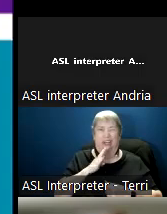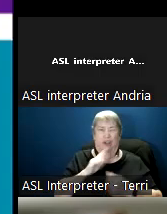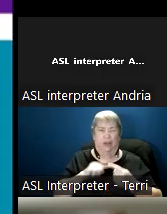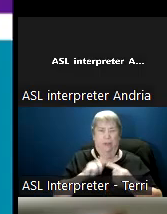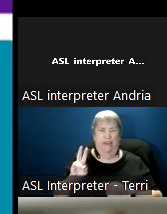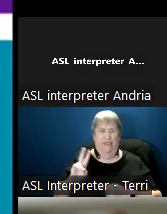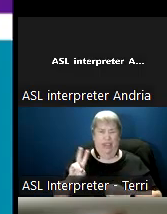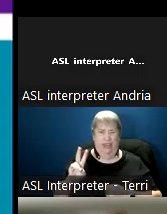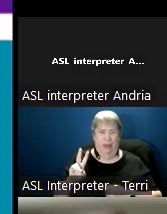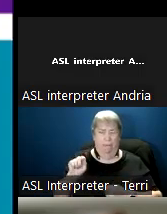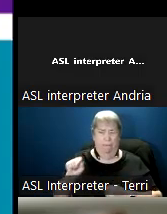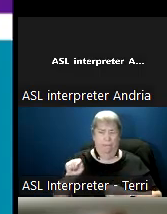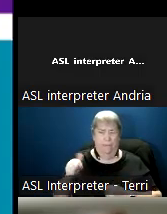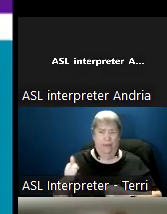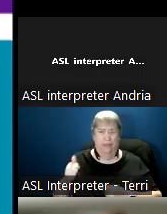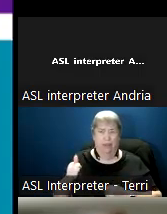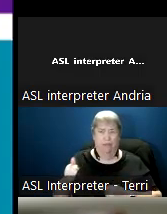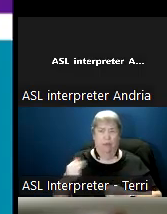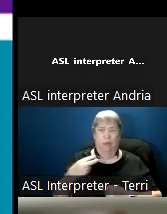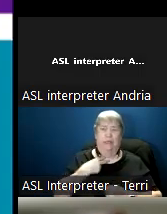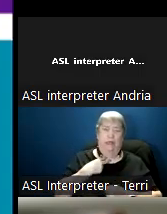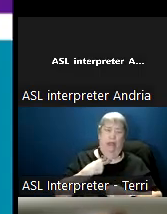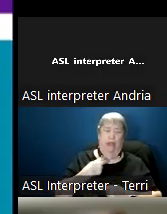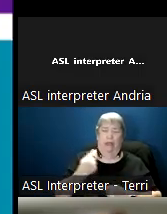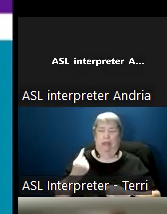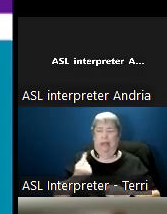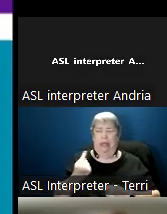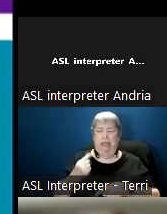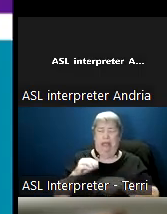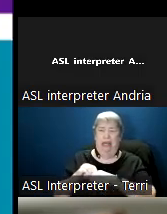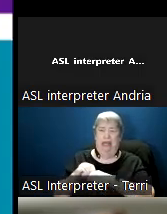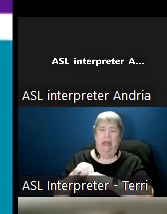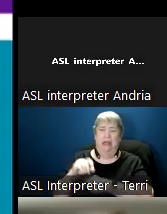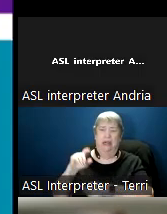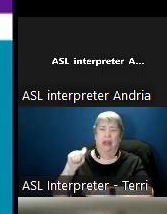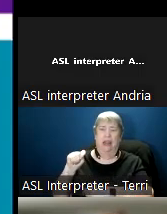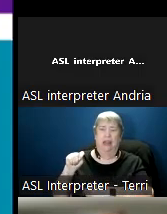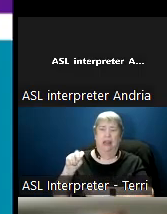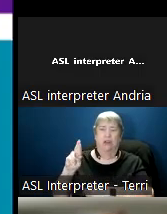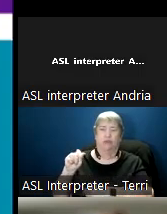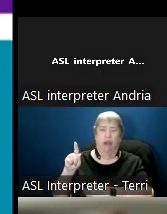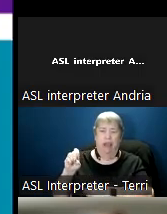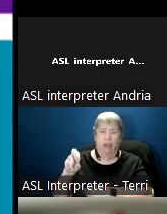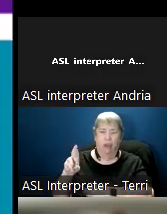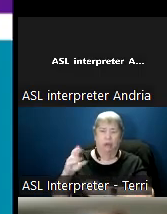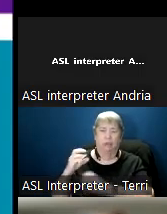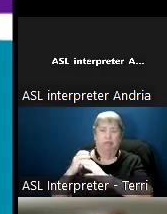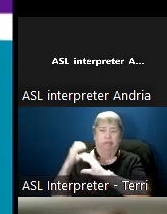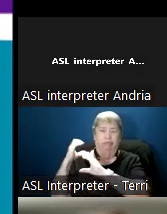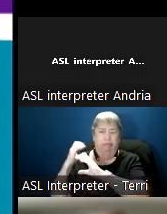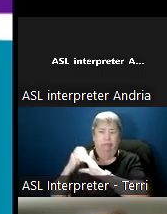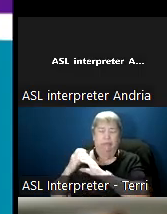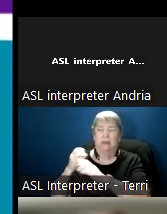who was stuck and isolated in a trailer far away from everybody with no phone and 3